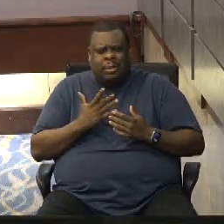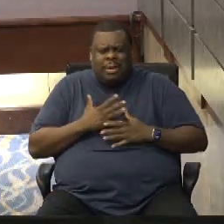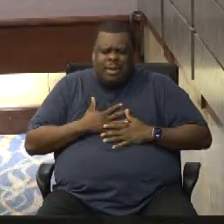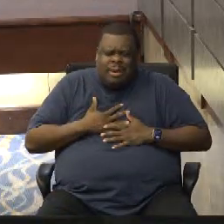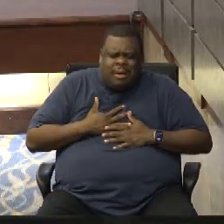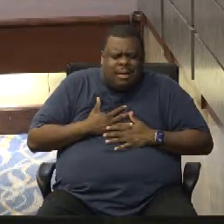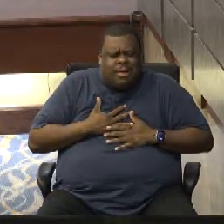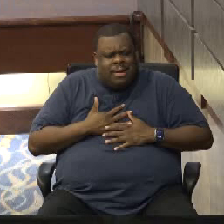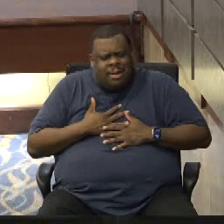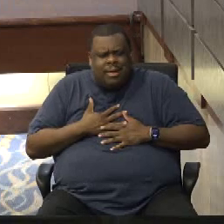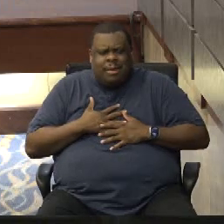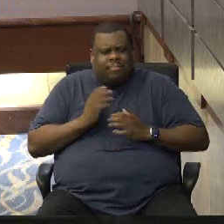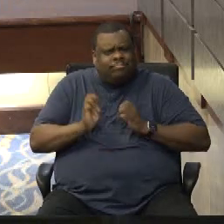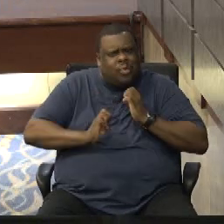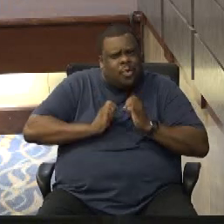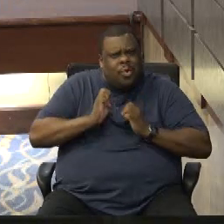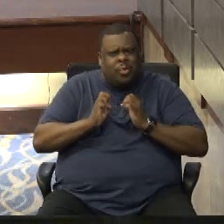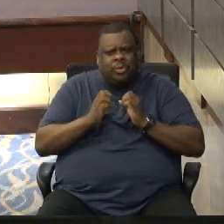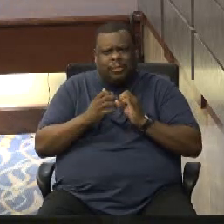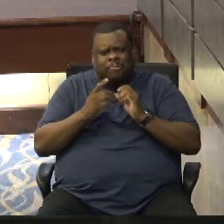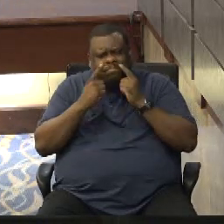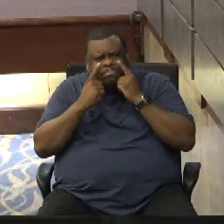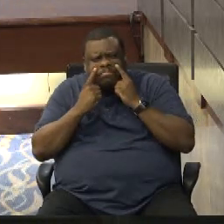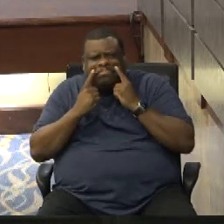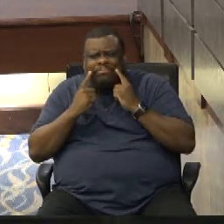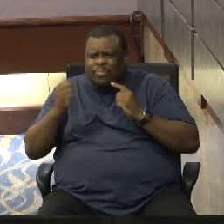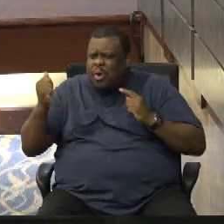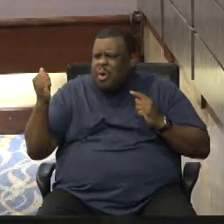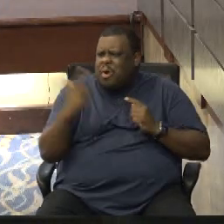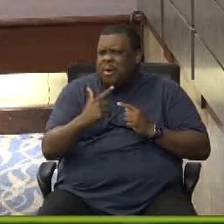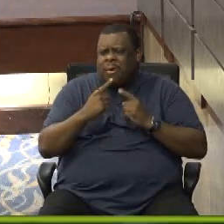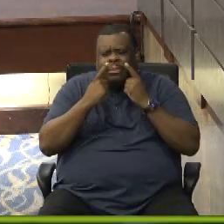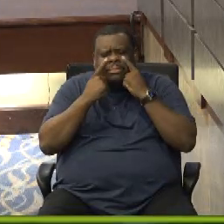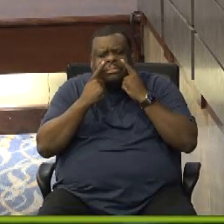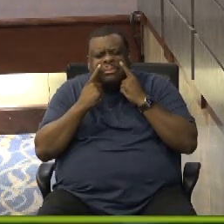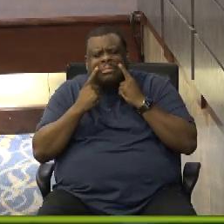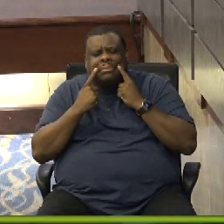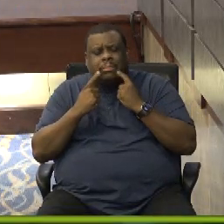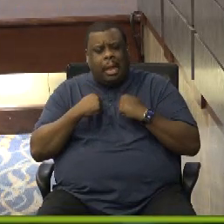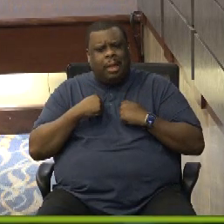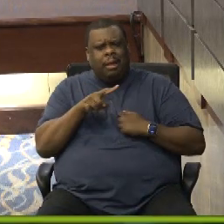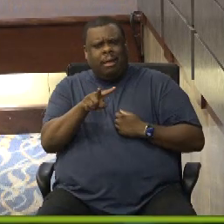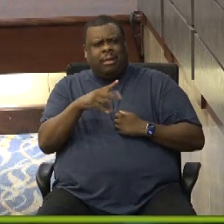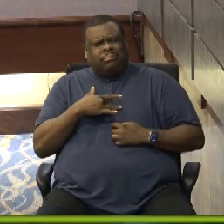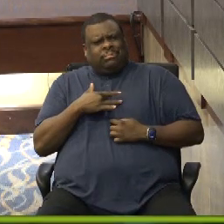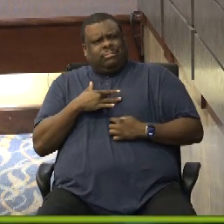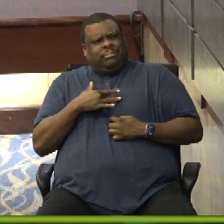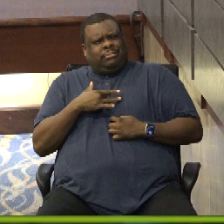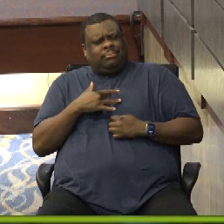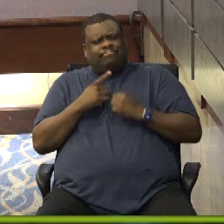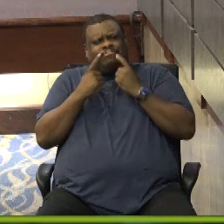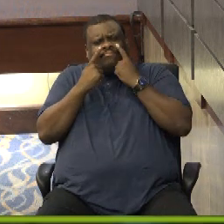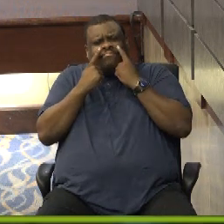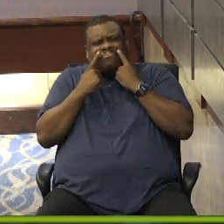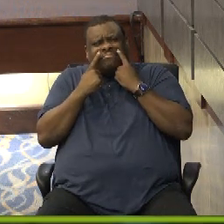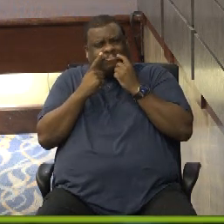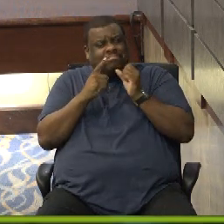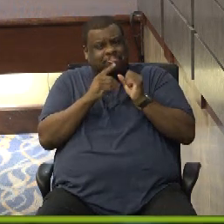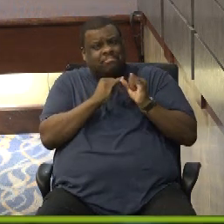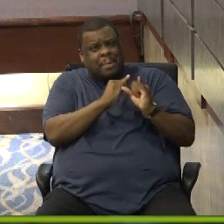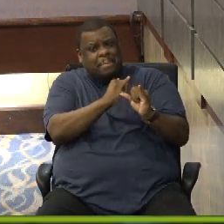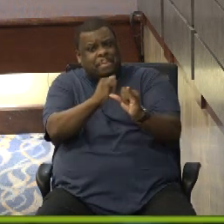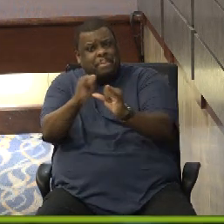honored in a big way. They were all crying, and it made me cry. And of